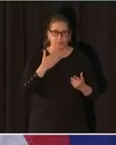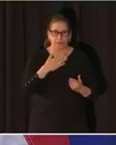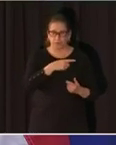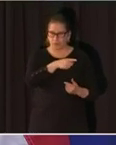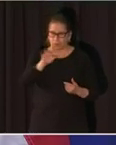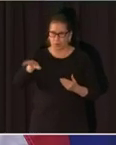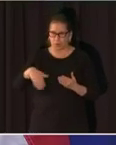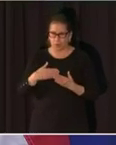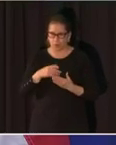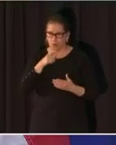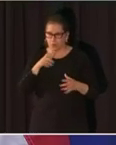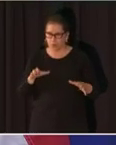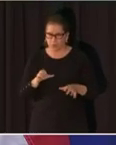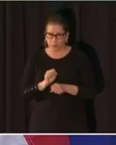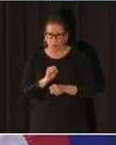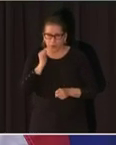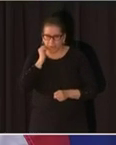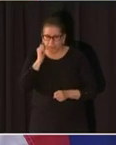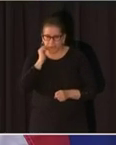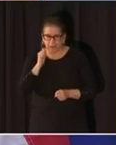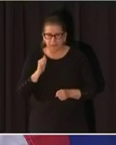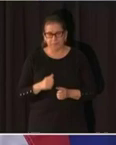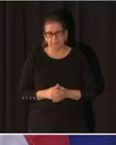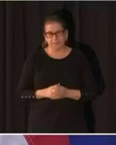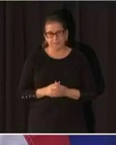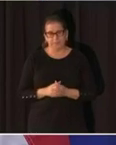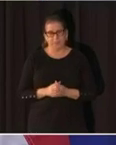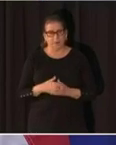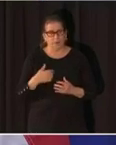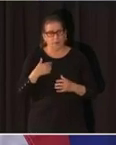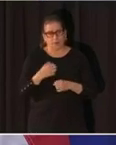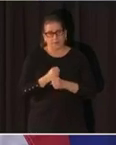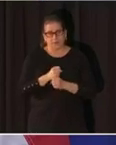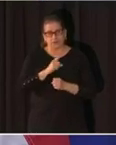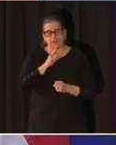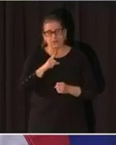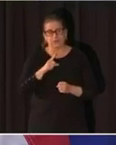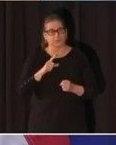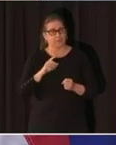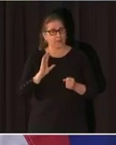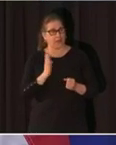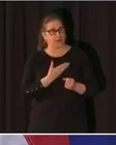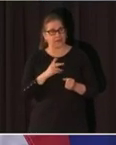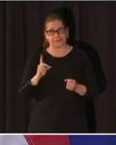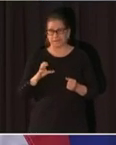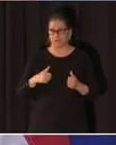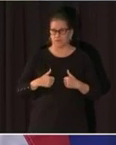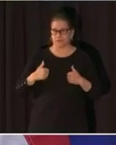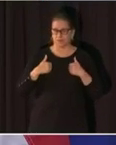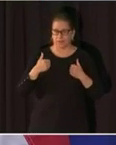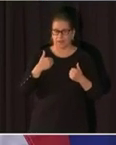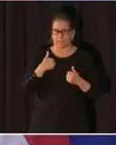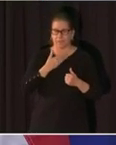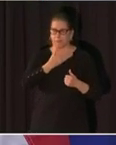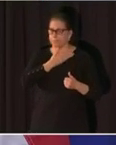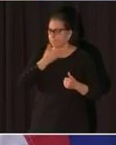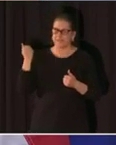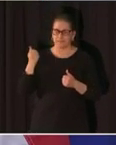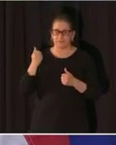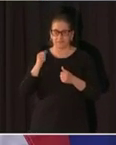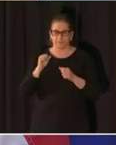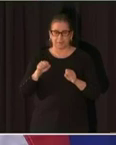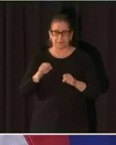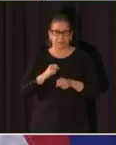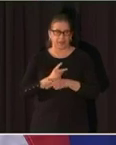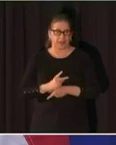make sure that our residents are cared for. They are so important in the work that we do to flatten the curve and